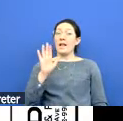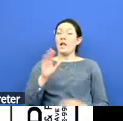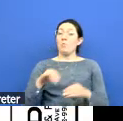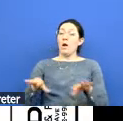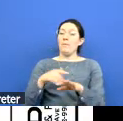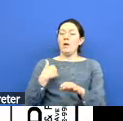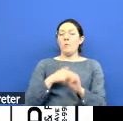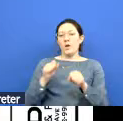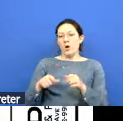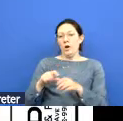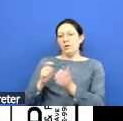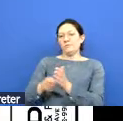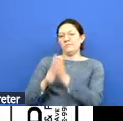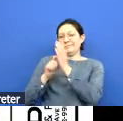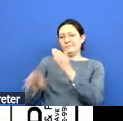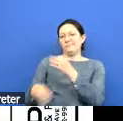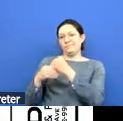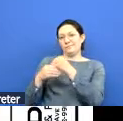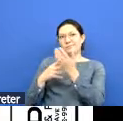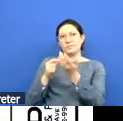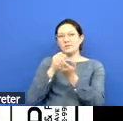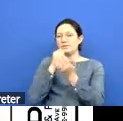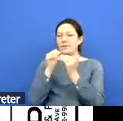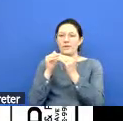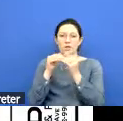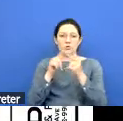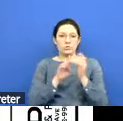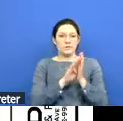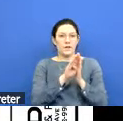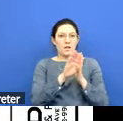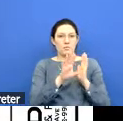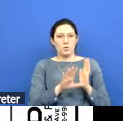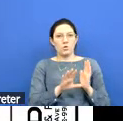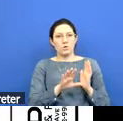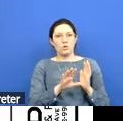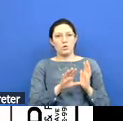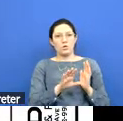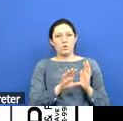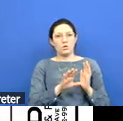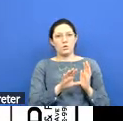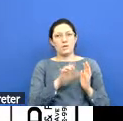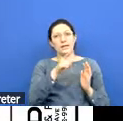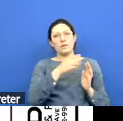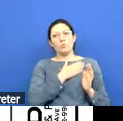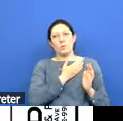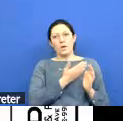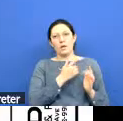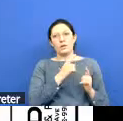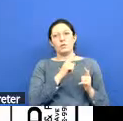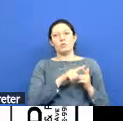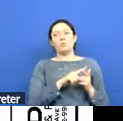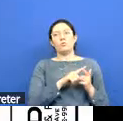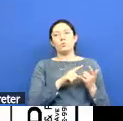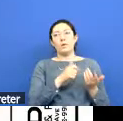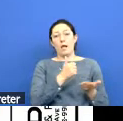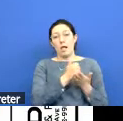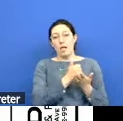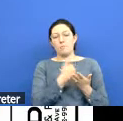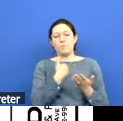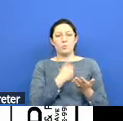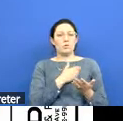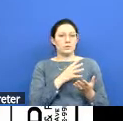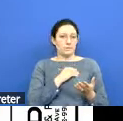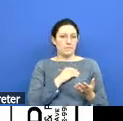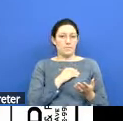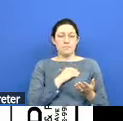that requirement on him. It's not fair to a developer. What he's willing to help, we'll always take it. But like I said, what